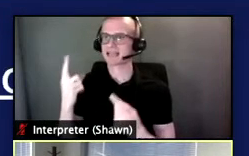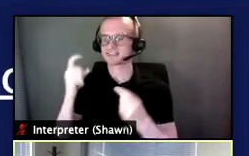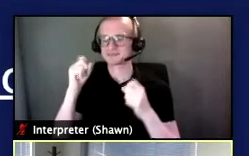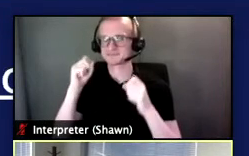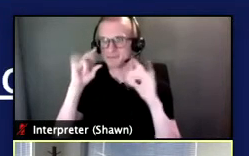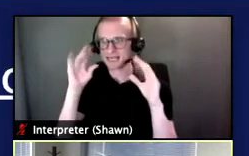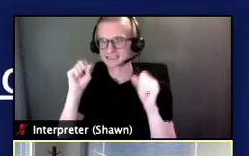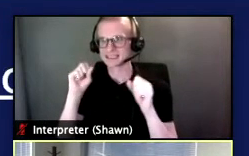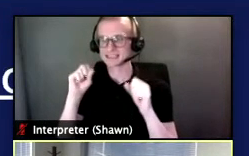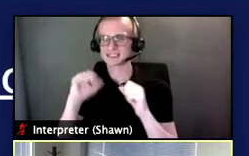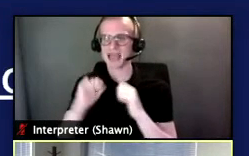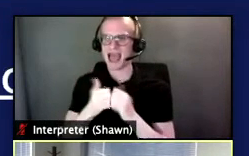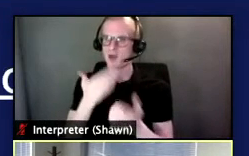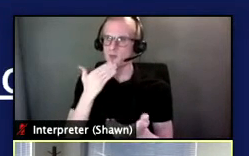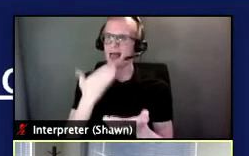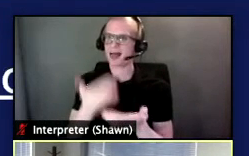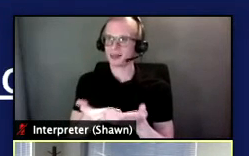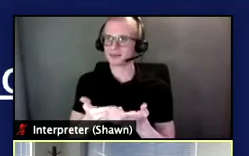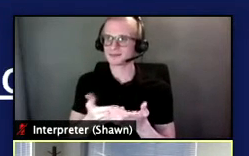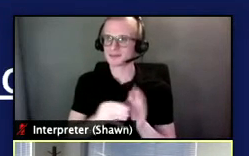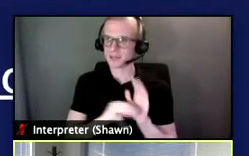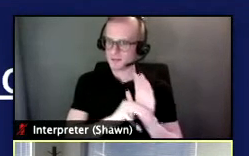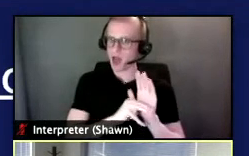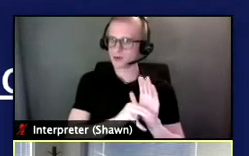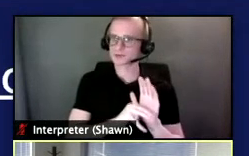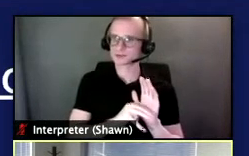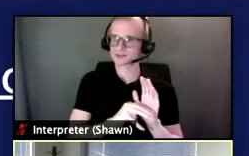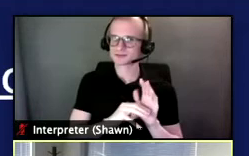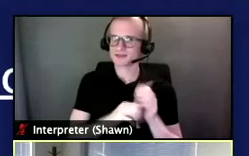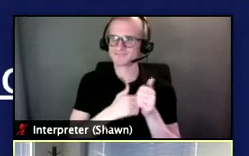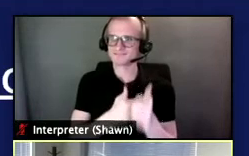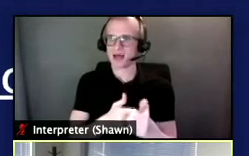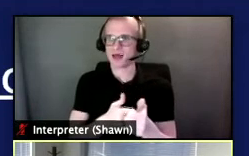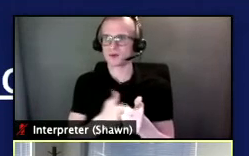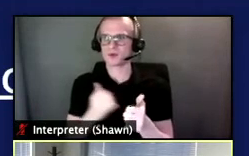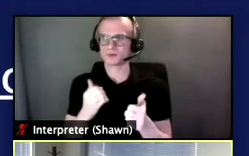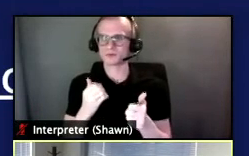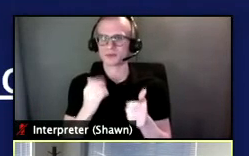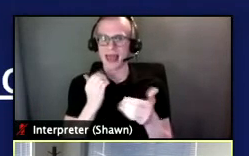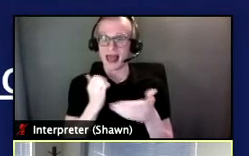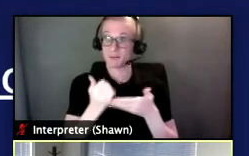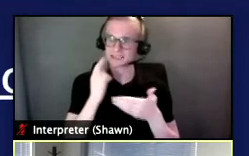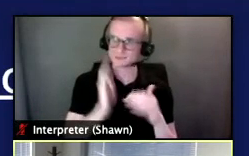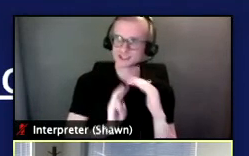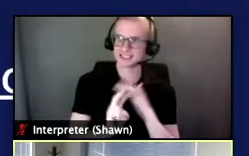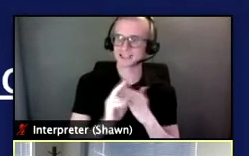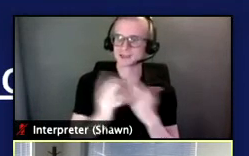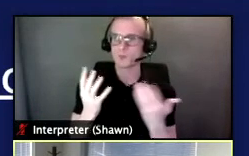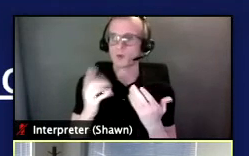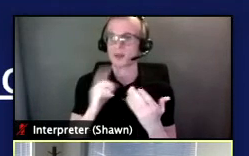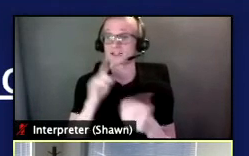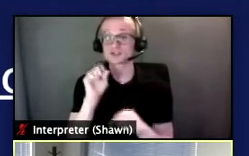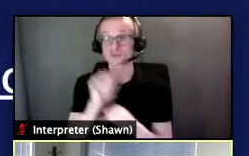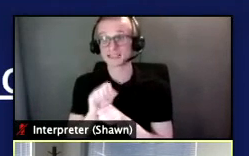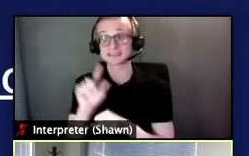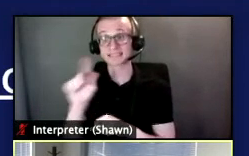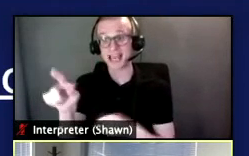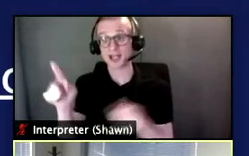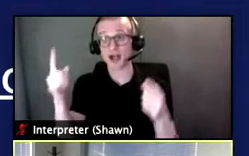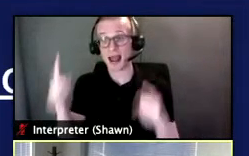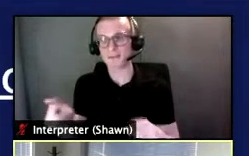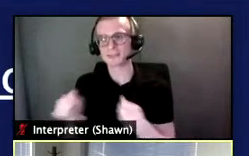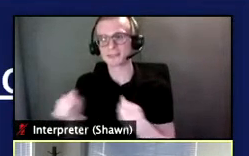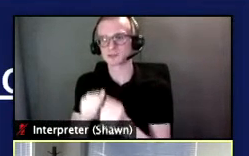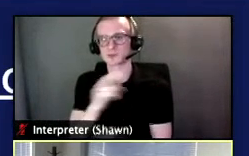been tracking with what has been projected to what we're actually seeing for hospitalizations. So we're watching